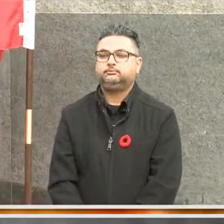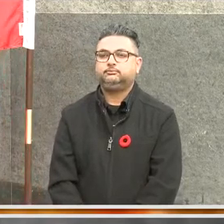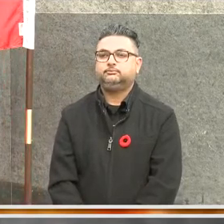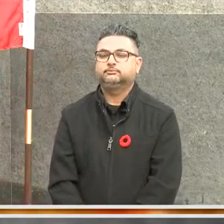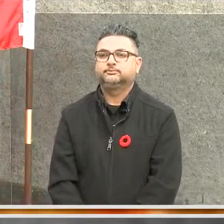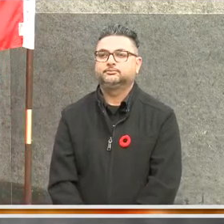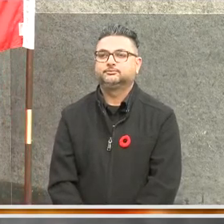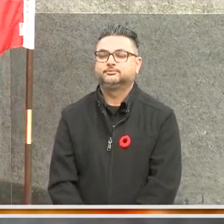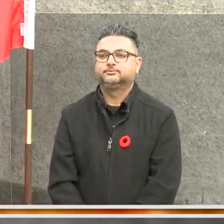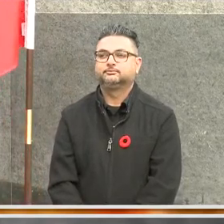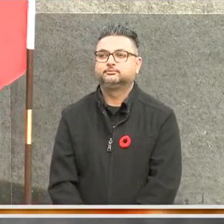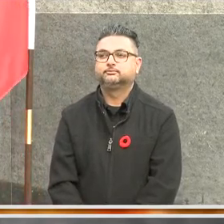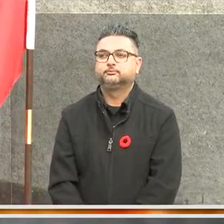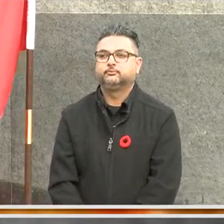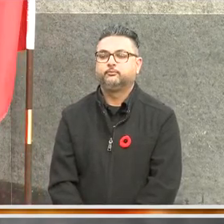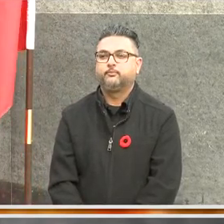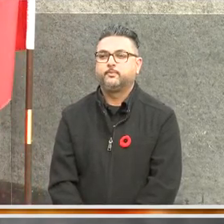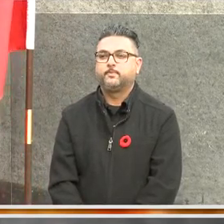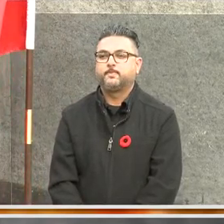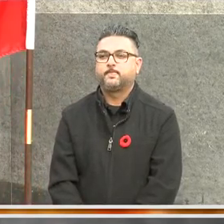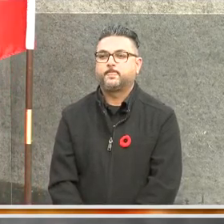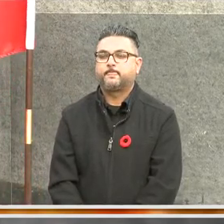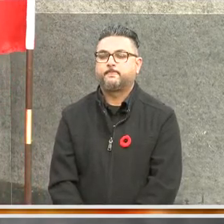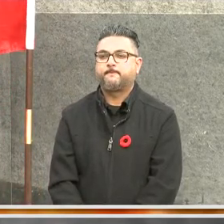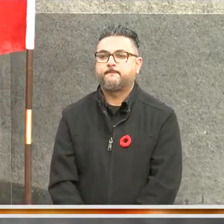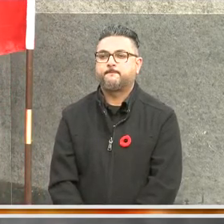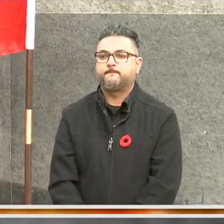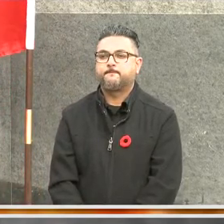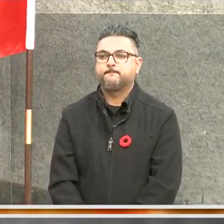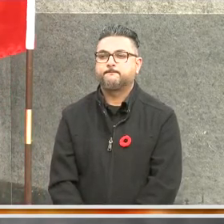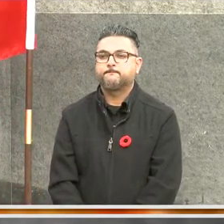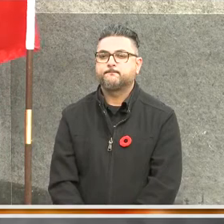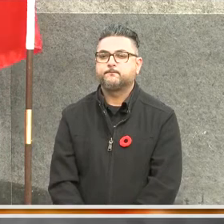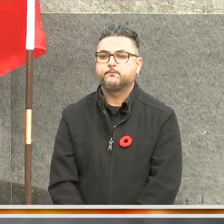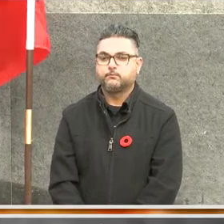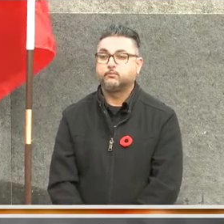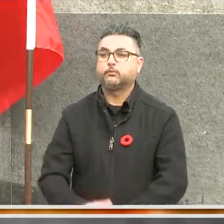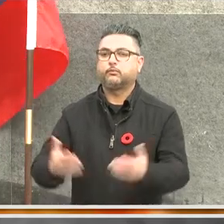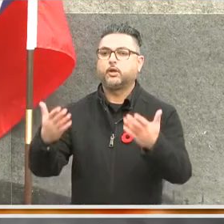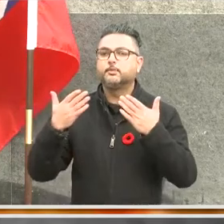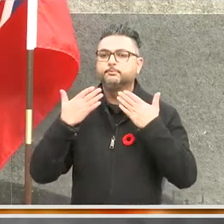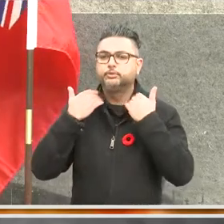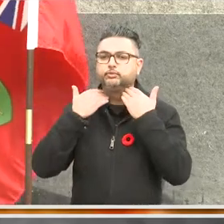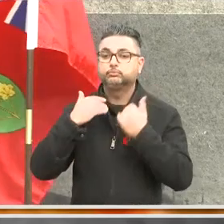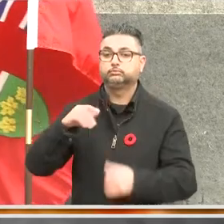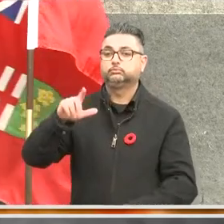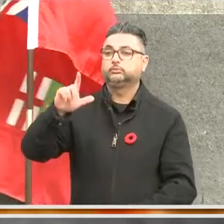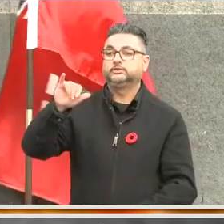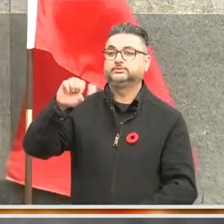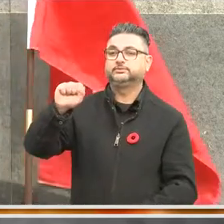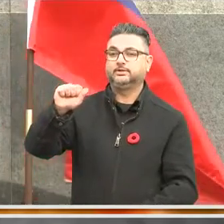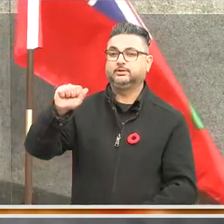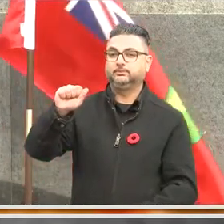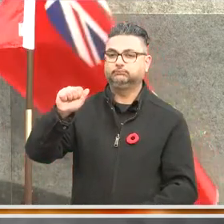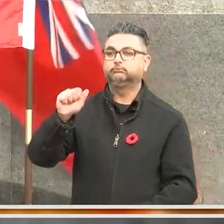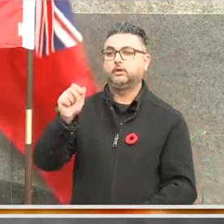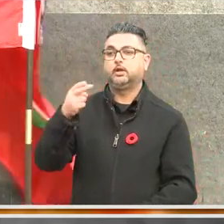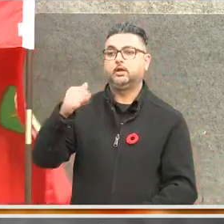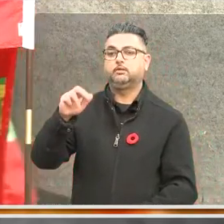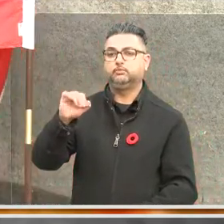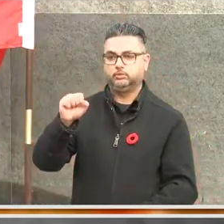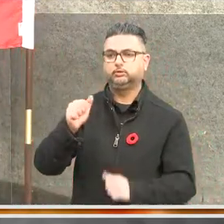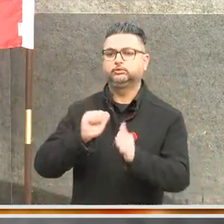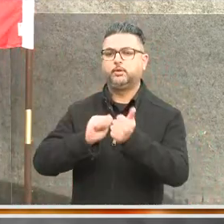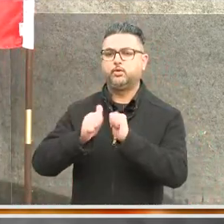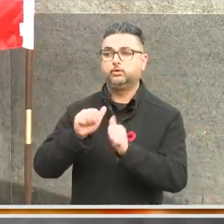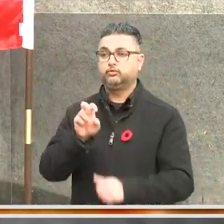tourisme et de la culture, à venir prononcer son allocution. I invite the honorable Lisa McLeod, Minister of Heritage, Sport, Tourism